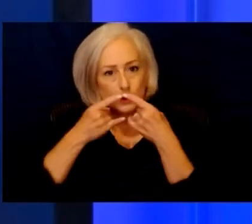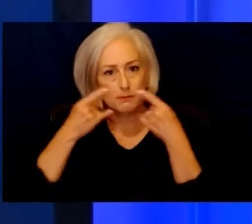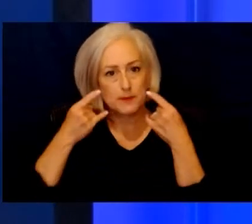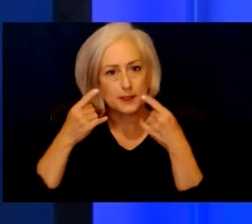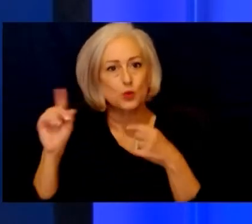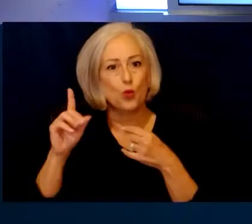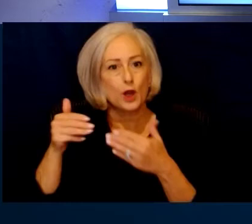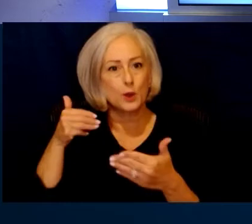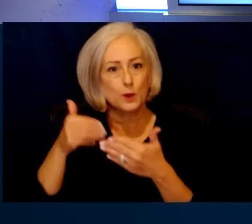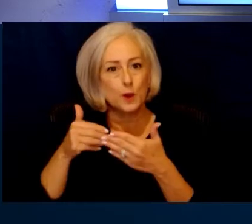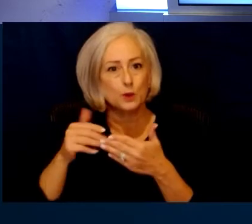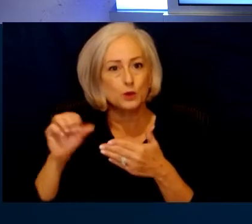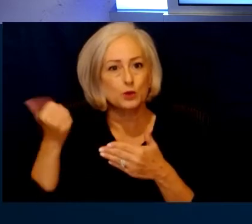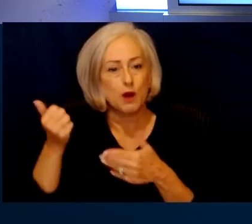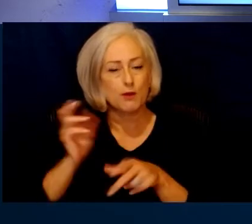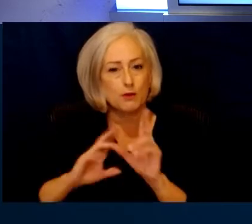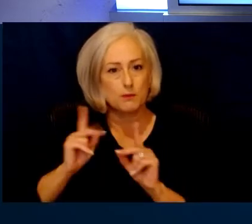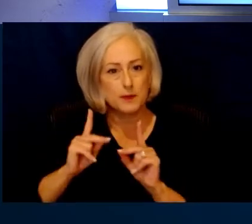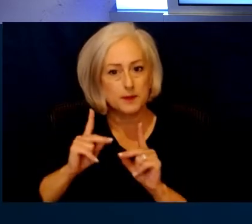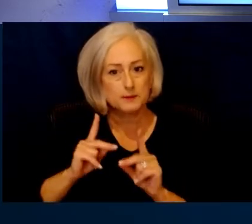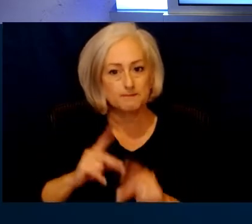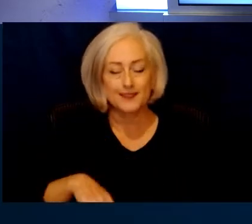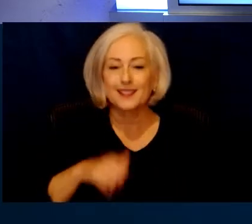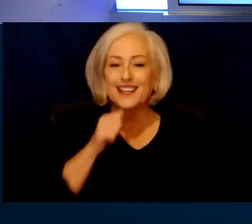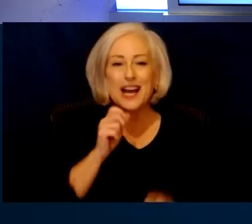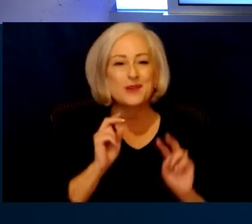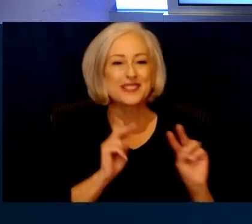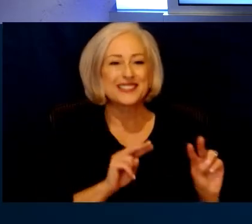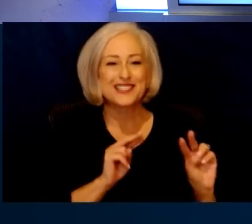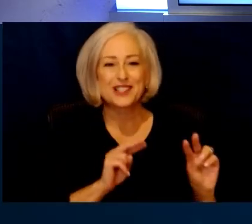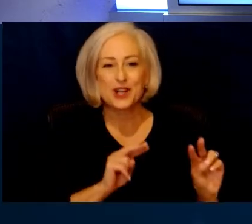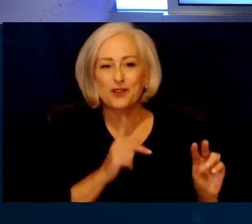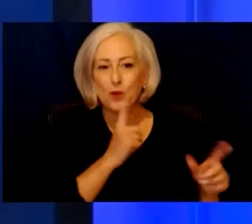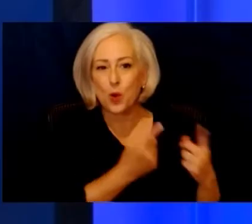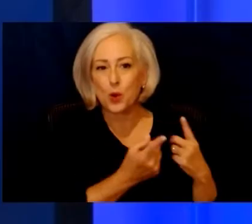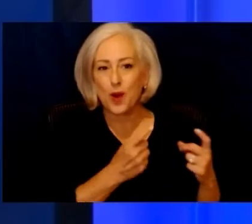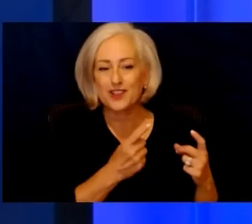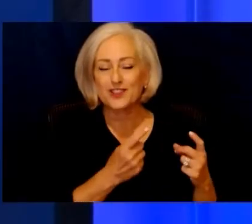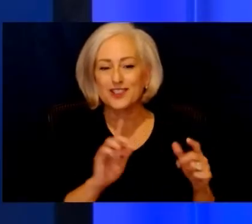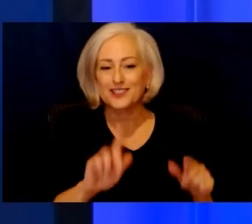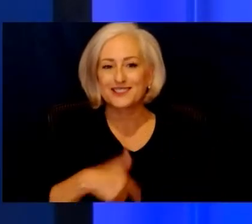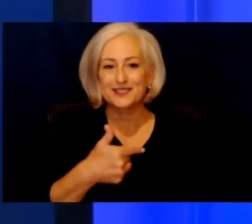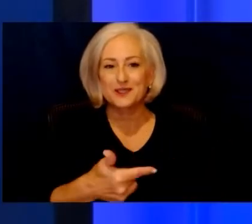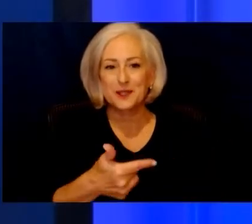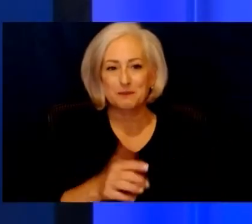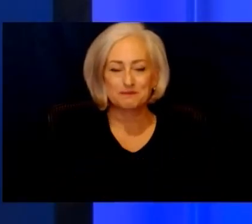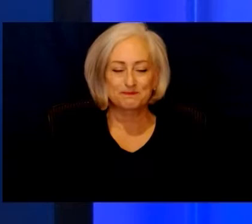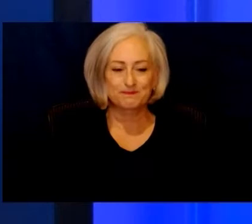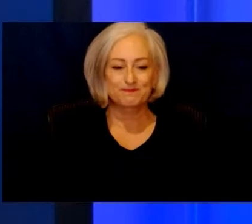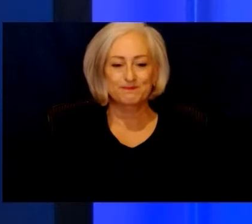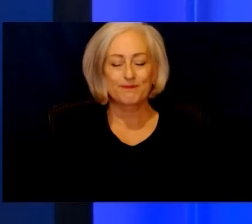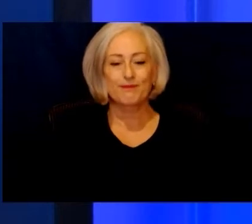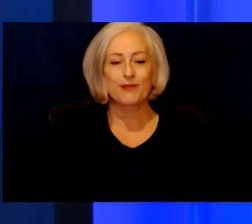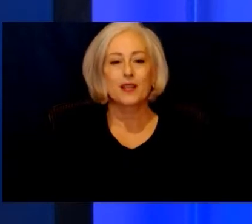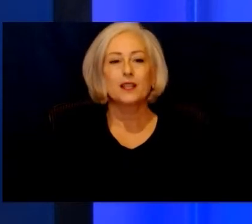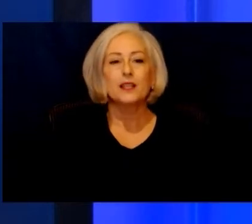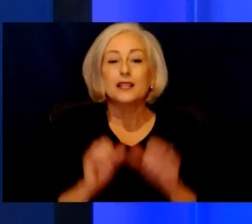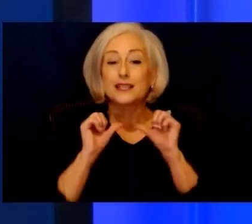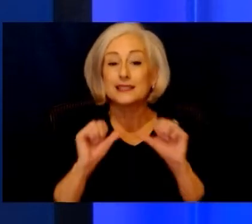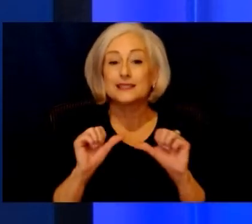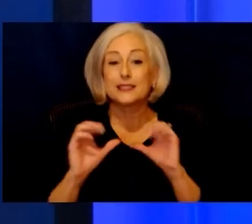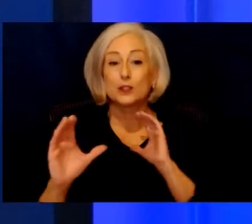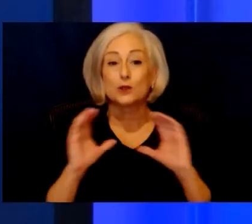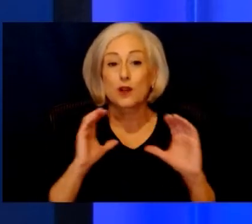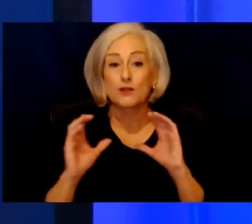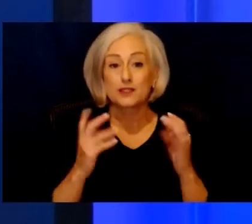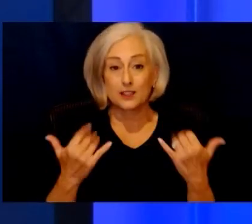All right, I'll keep monitoring questions. I'll send it back to you for now. All right. Well, let's continue our conversation now on some of the